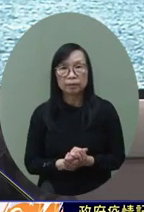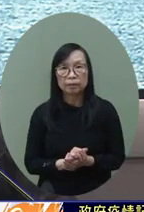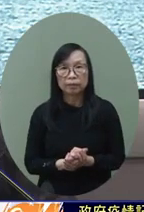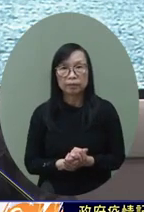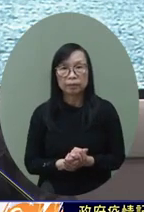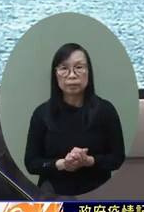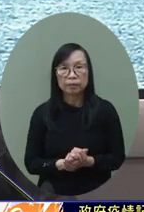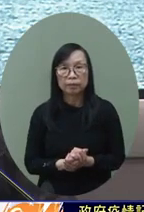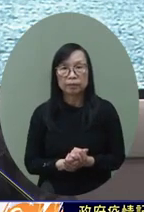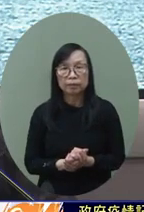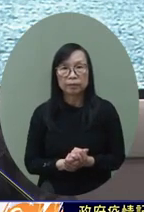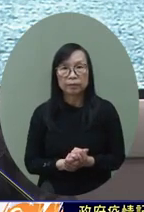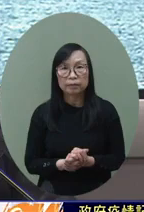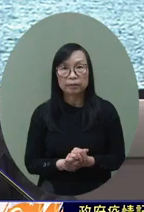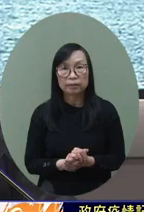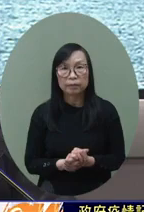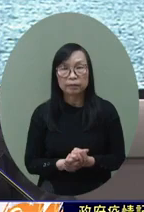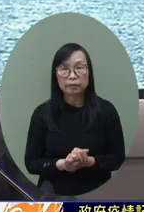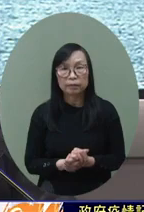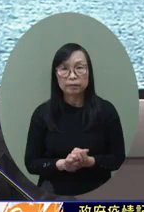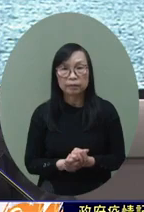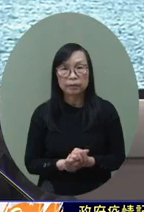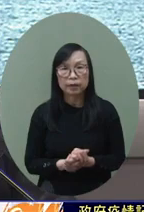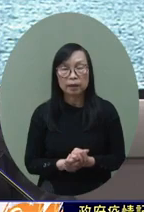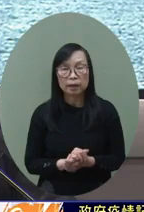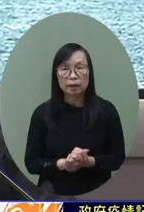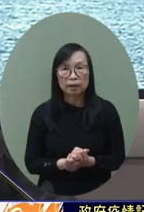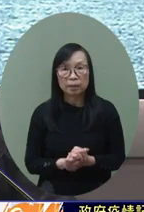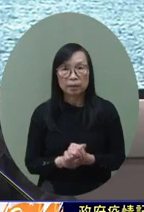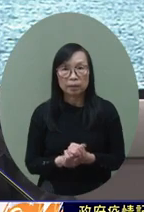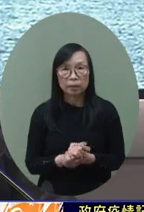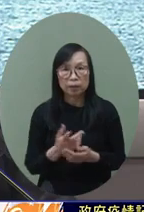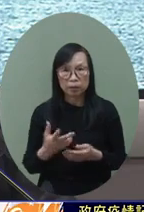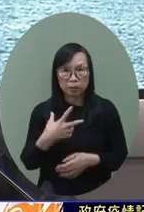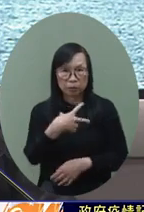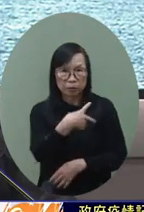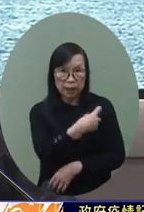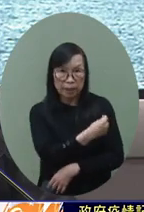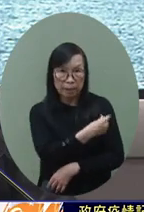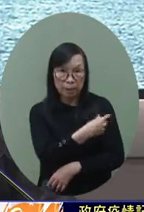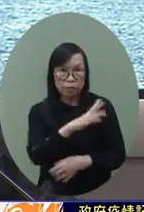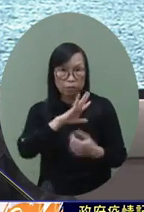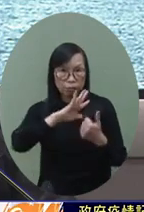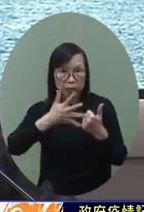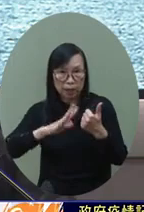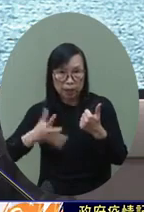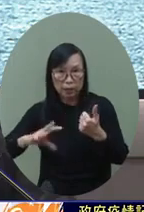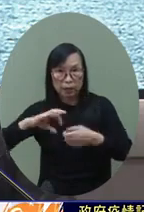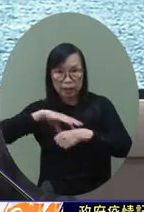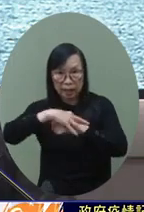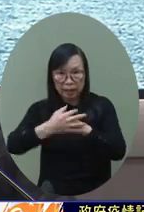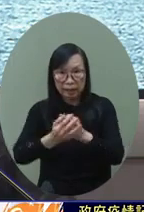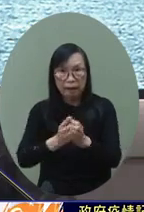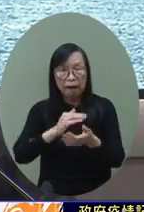the world, I would say, because the epidemic is affecting many, many other countries all over the world. And